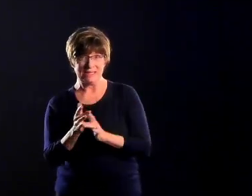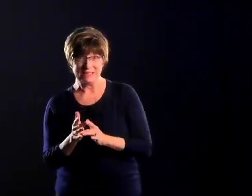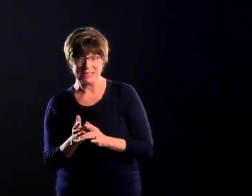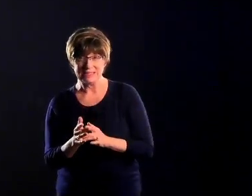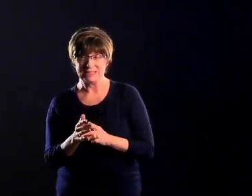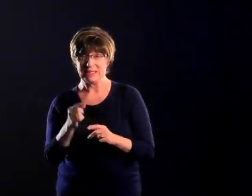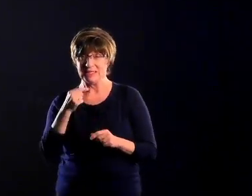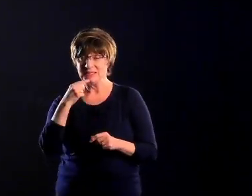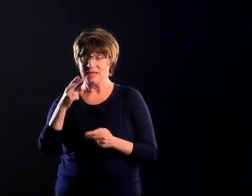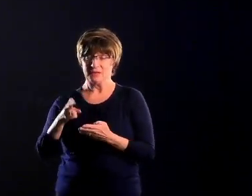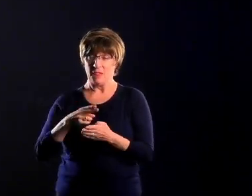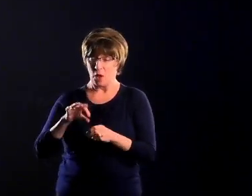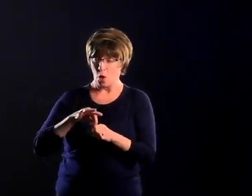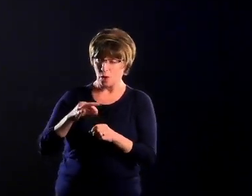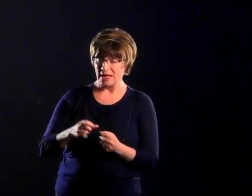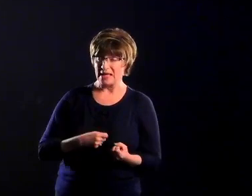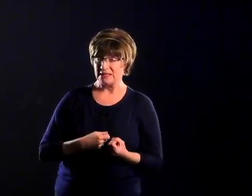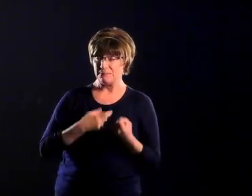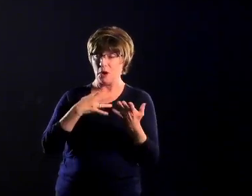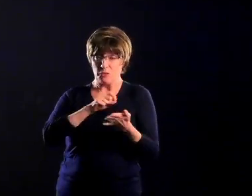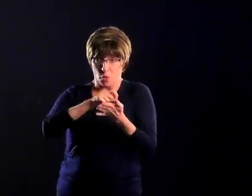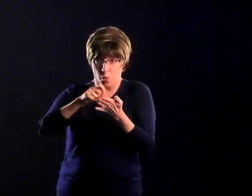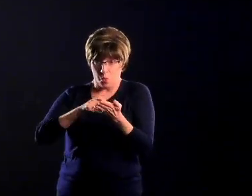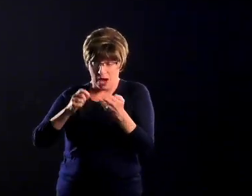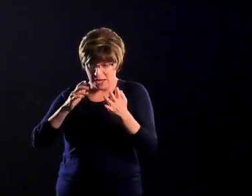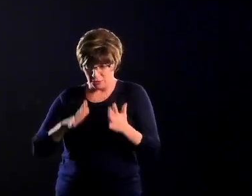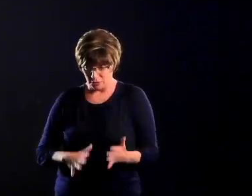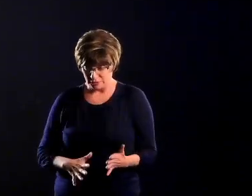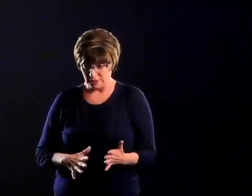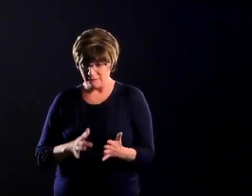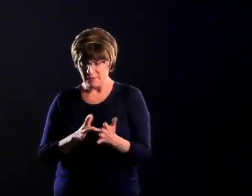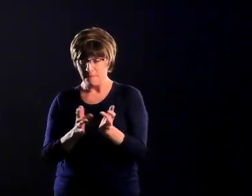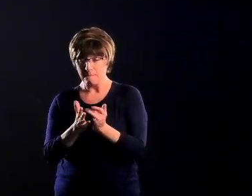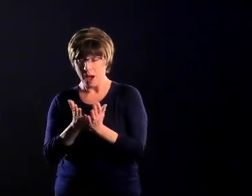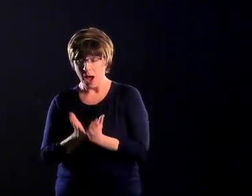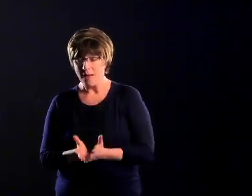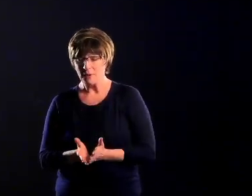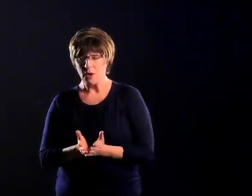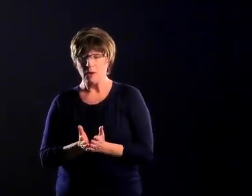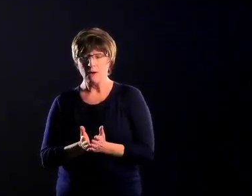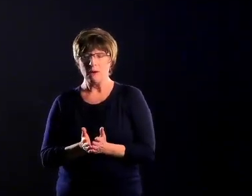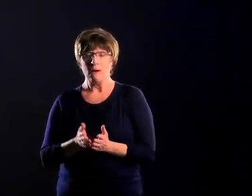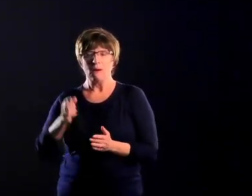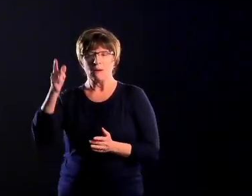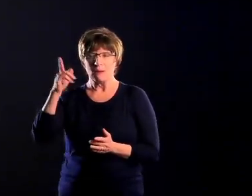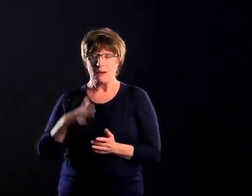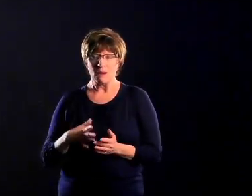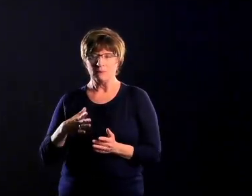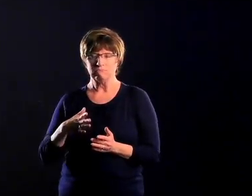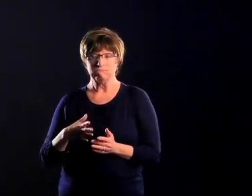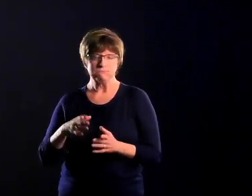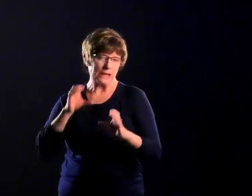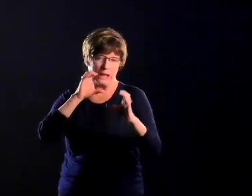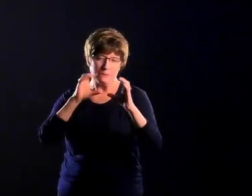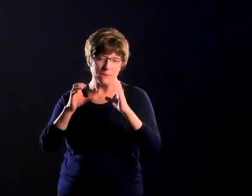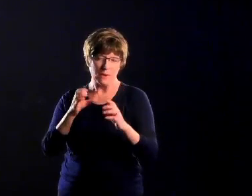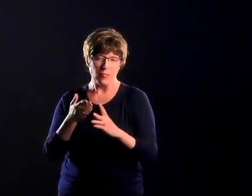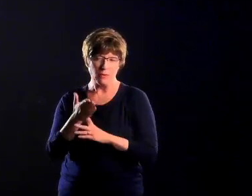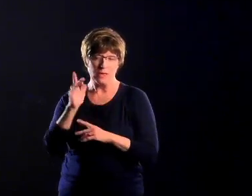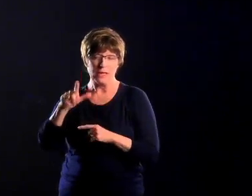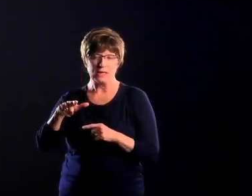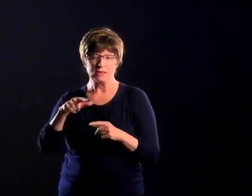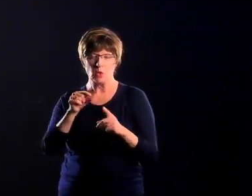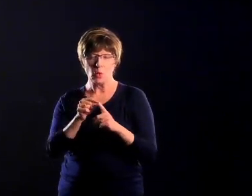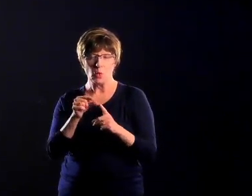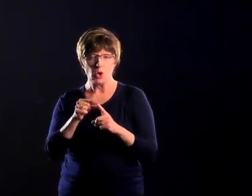what the Holy Spirit inspired the writers to write, what God has said through his word to us, you can absolutely